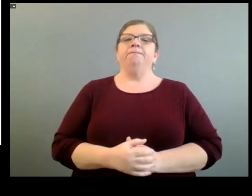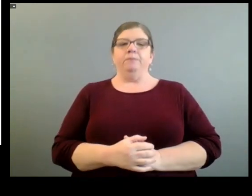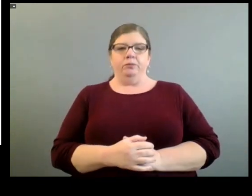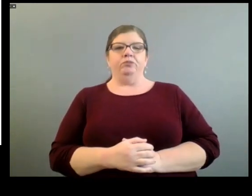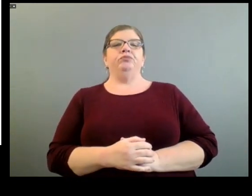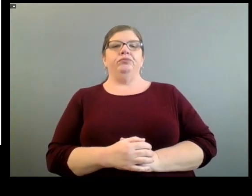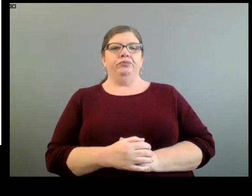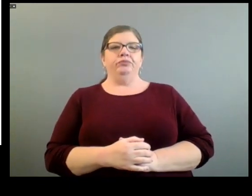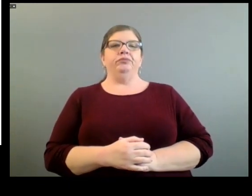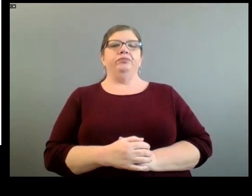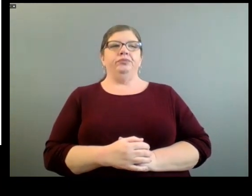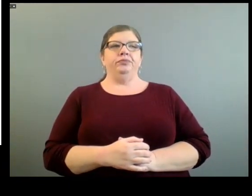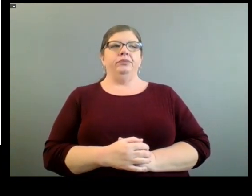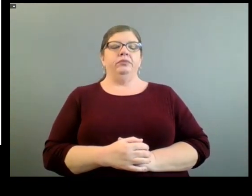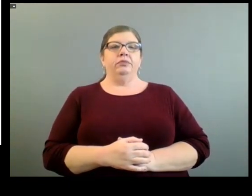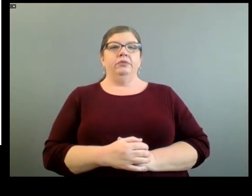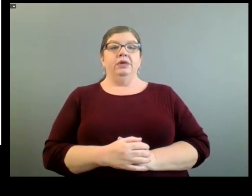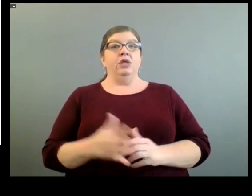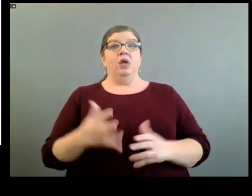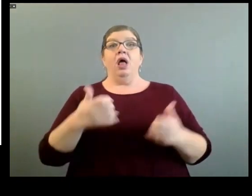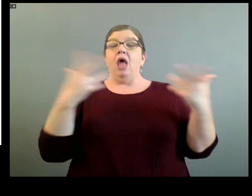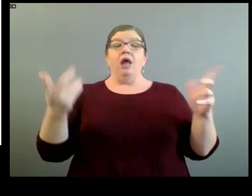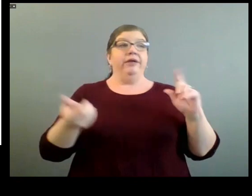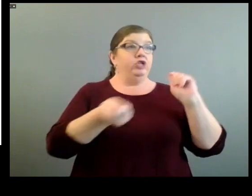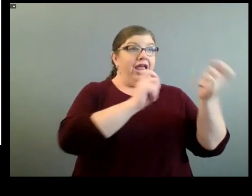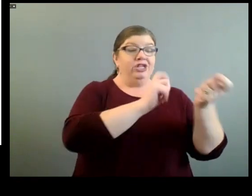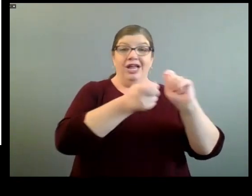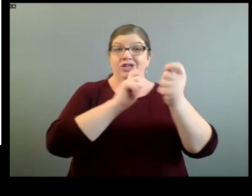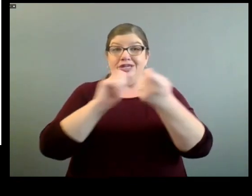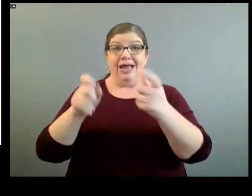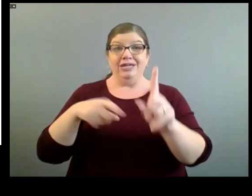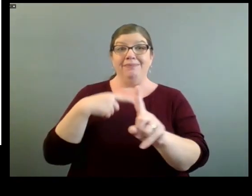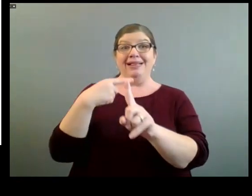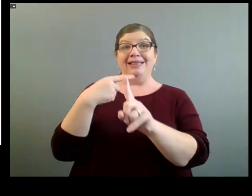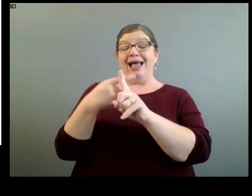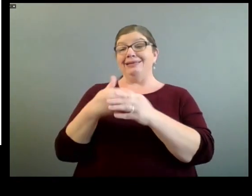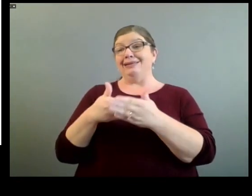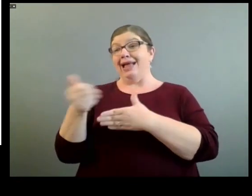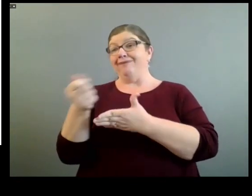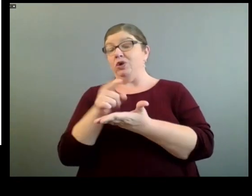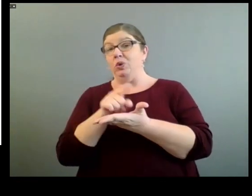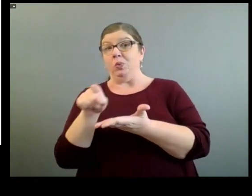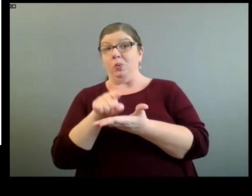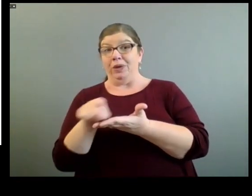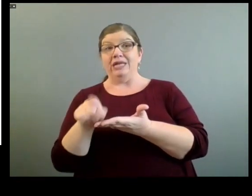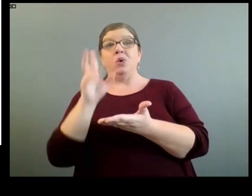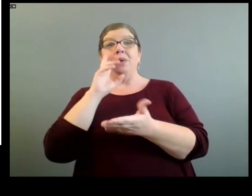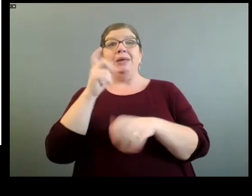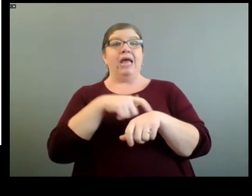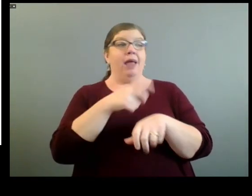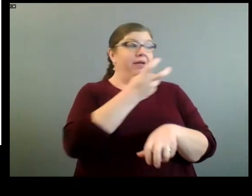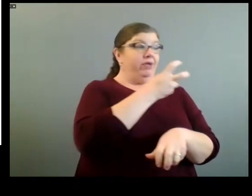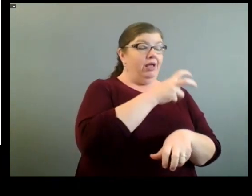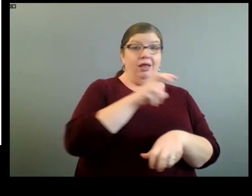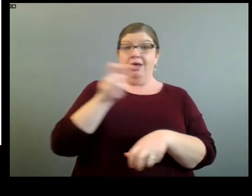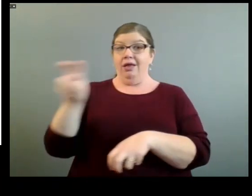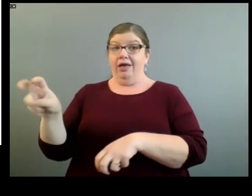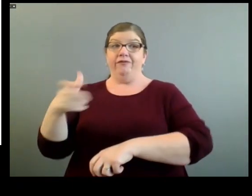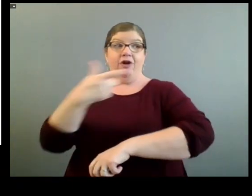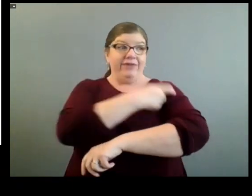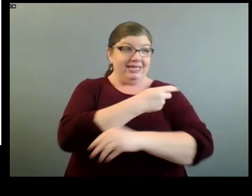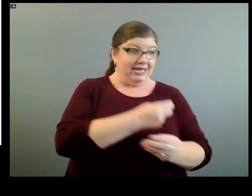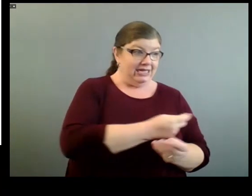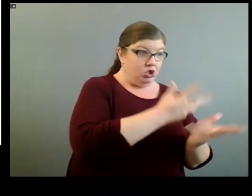In addition to all these changes, in the next few weeks will be a time of transition for vaccine